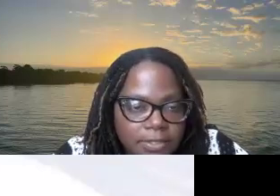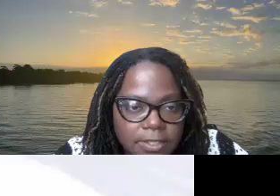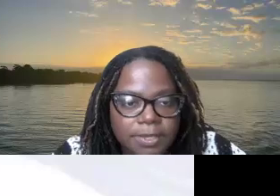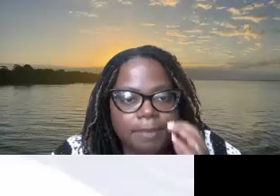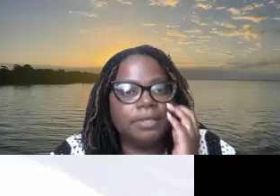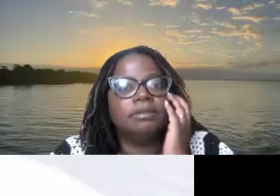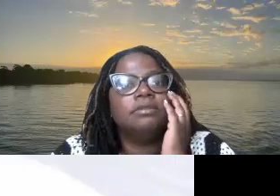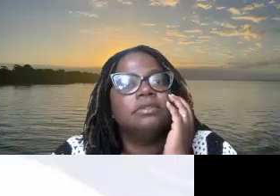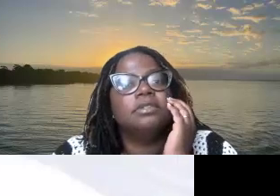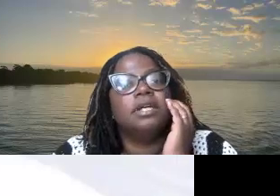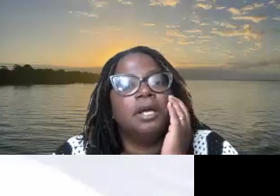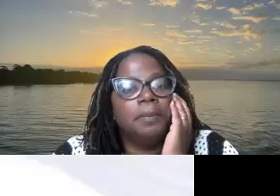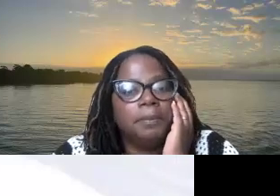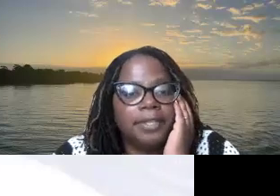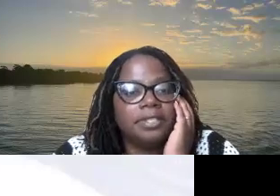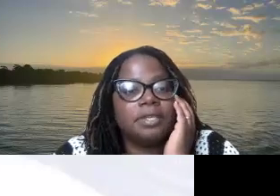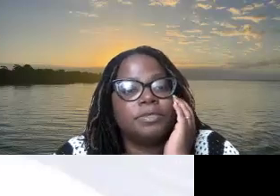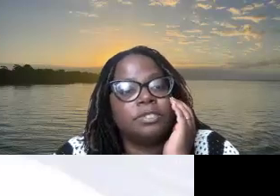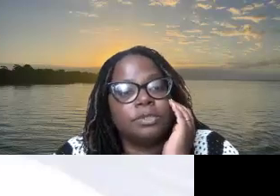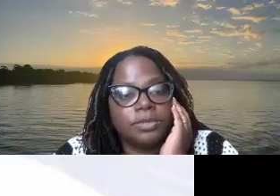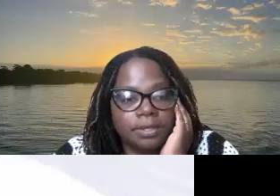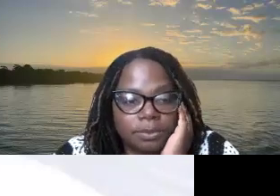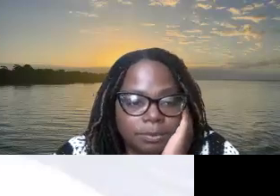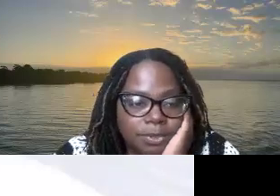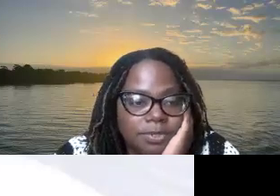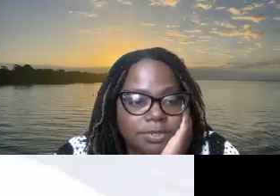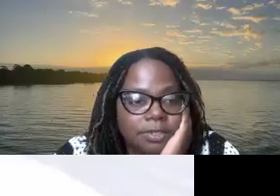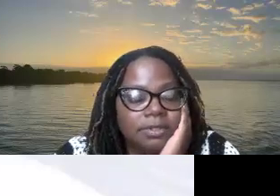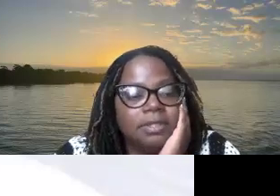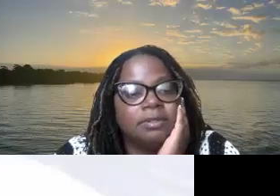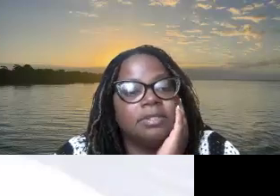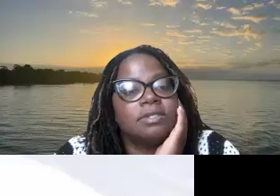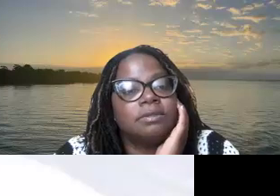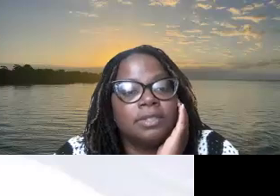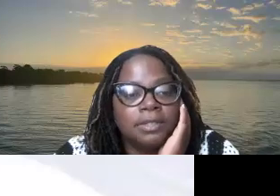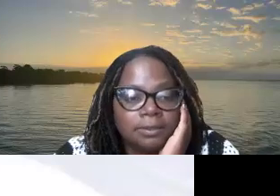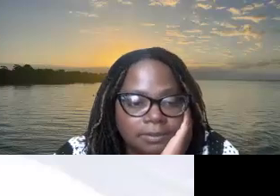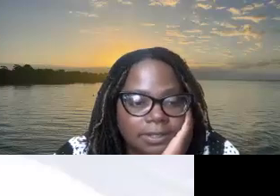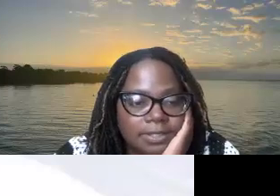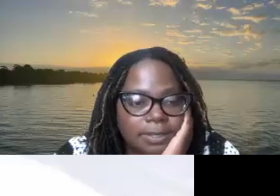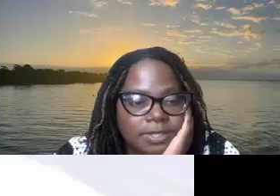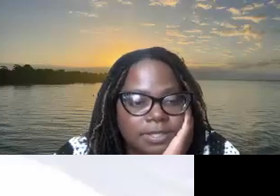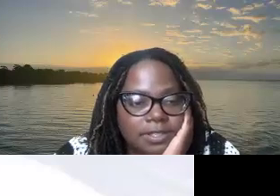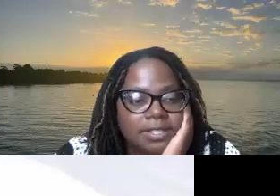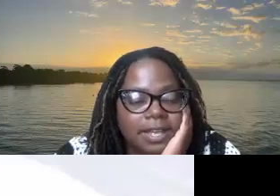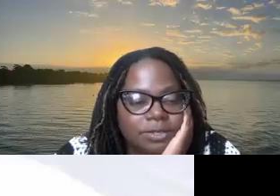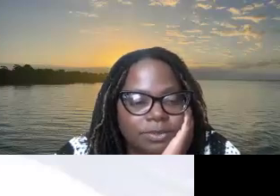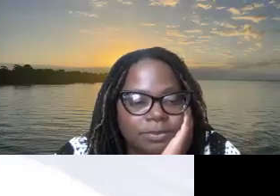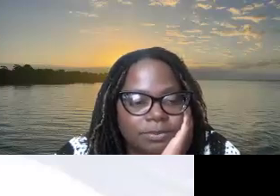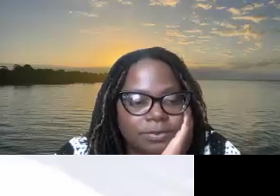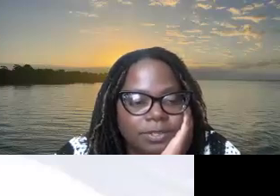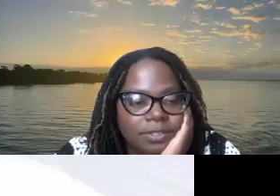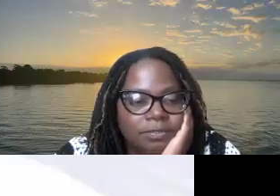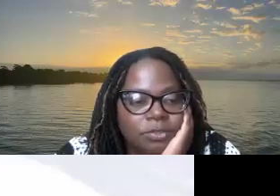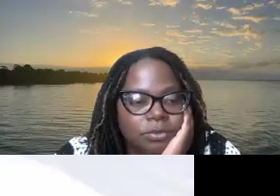are a lot of things that can be happening. And then substance use and or abuse, currently or historically. A lot of times it's the